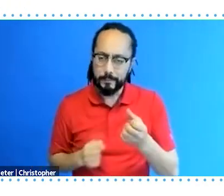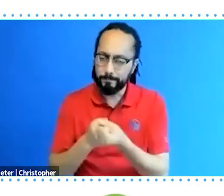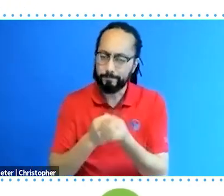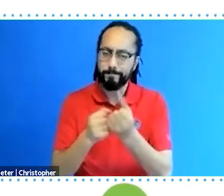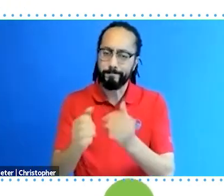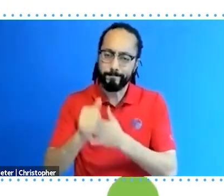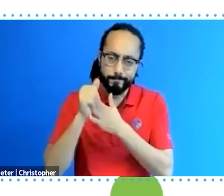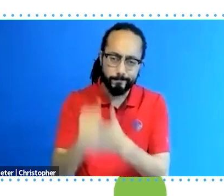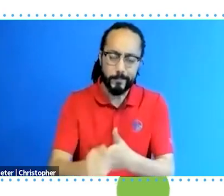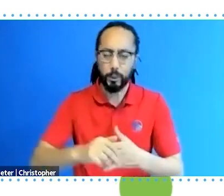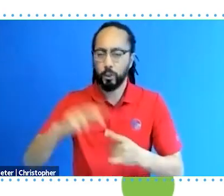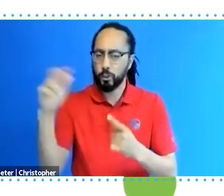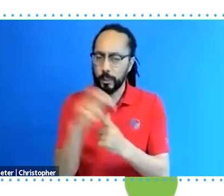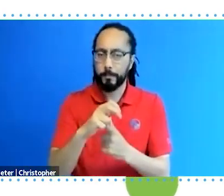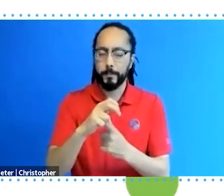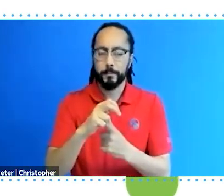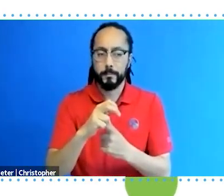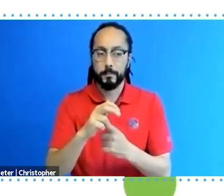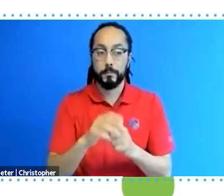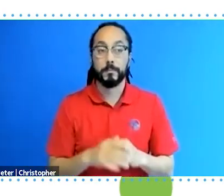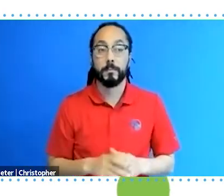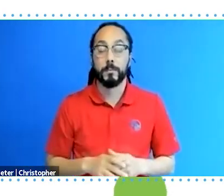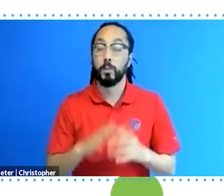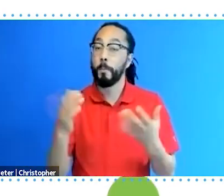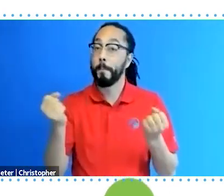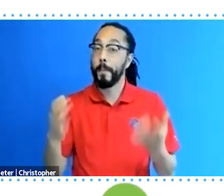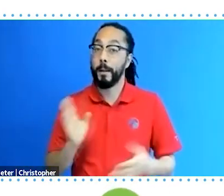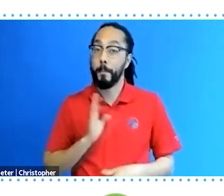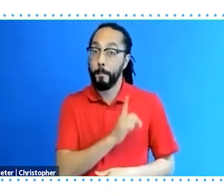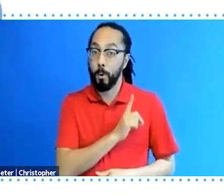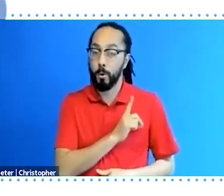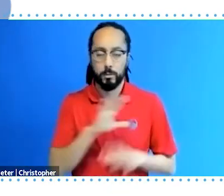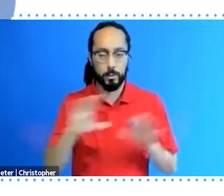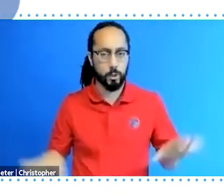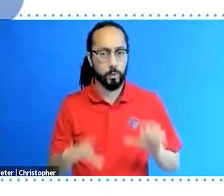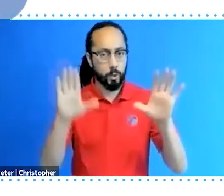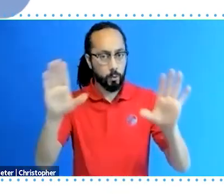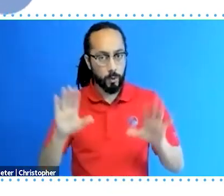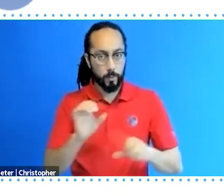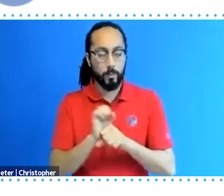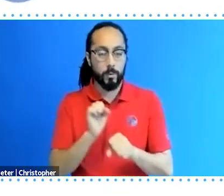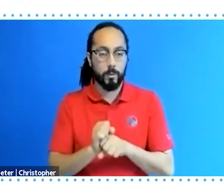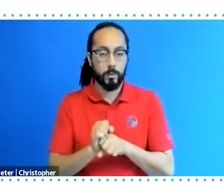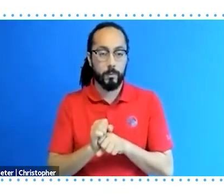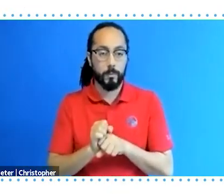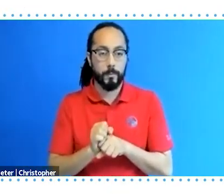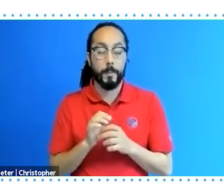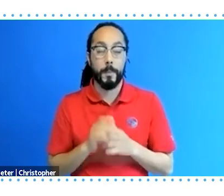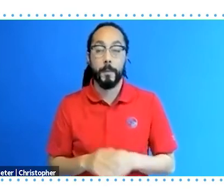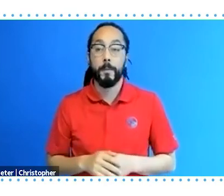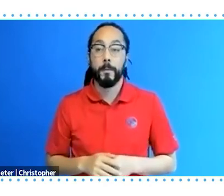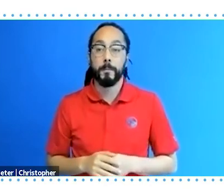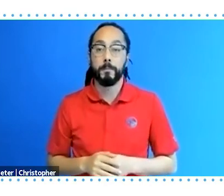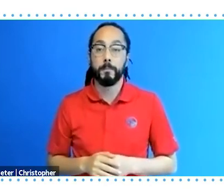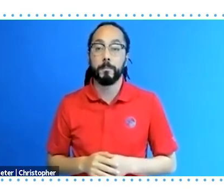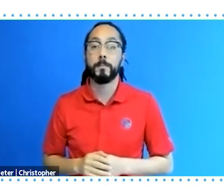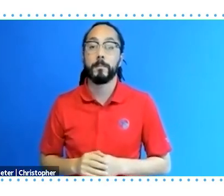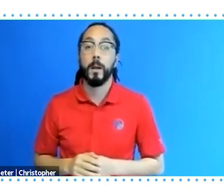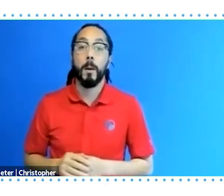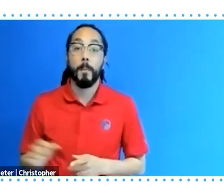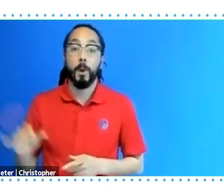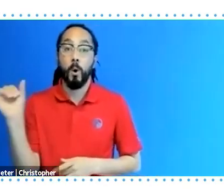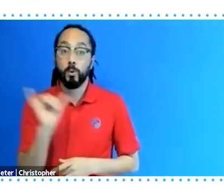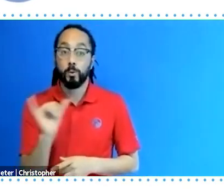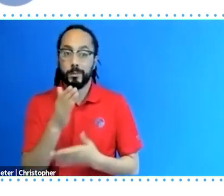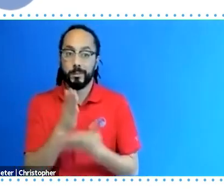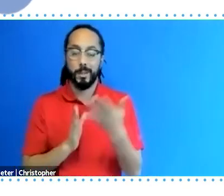organization sector. There are boards and board members doing really great work. But what we also know is that there are also boards that can be ineffective, which